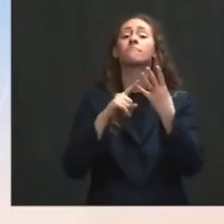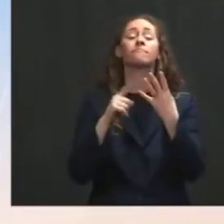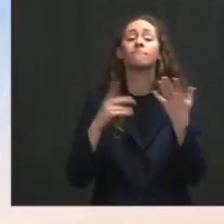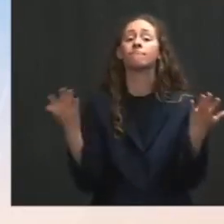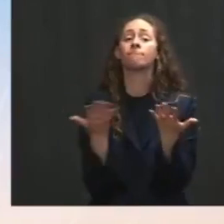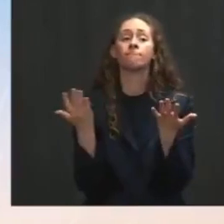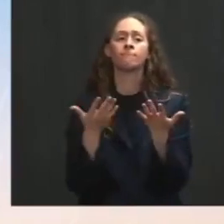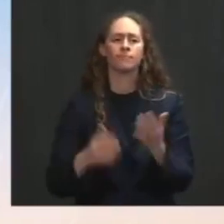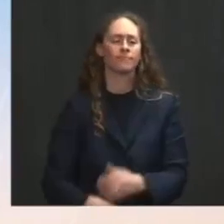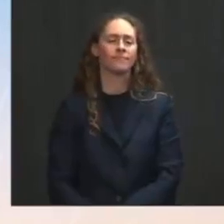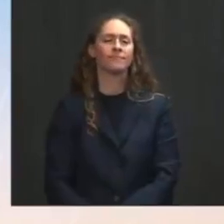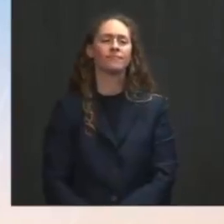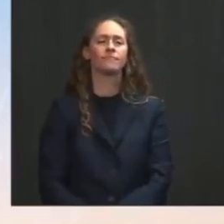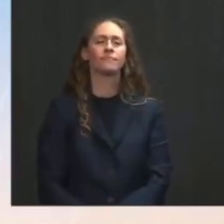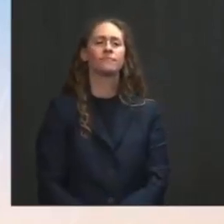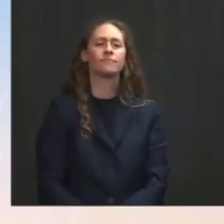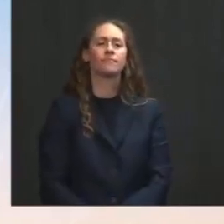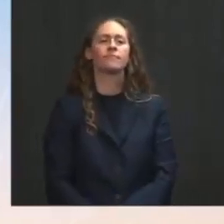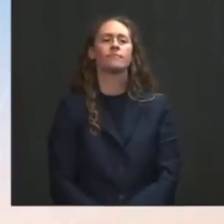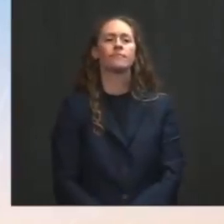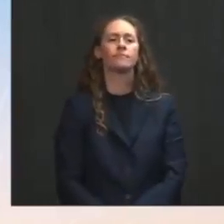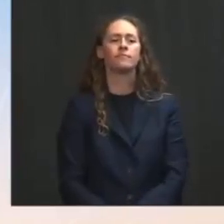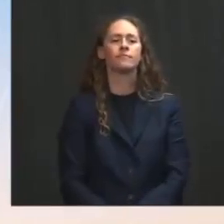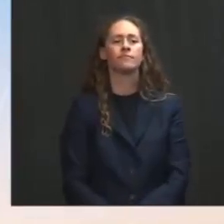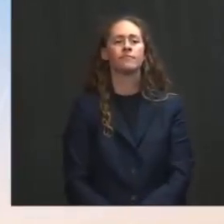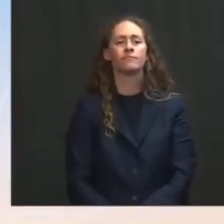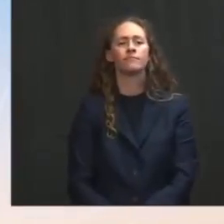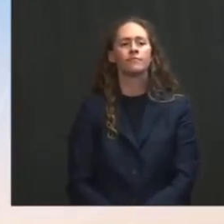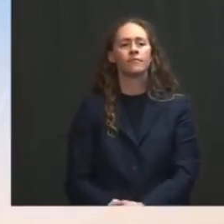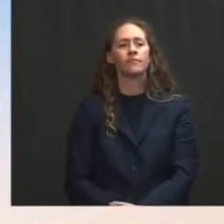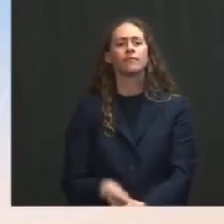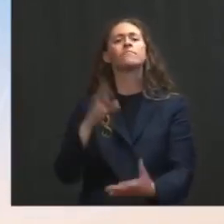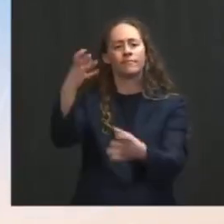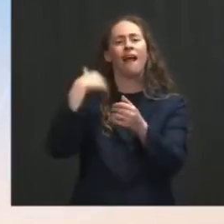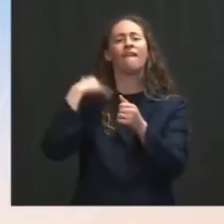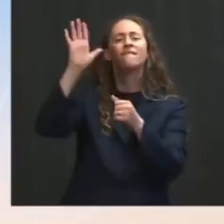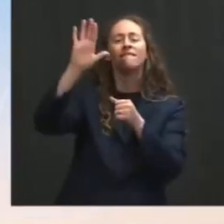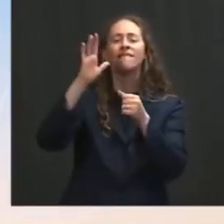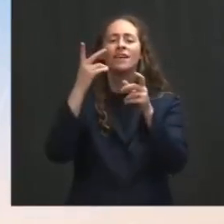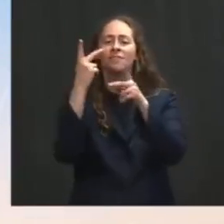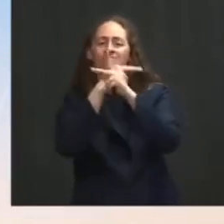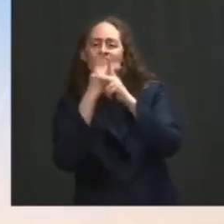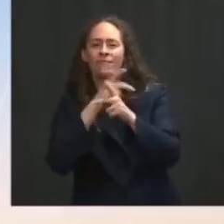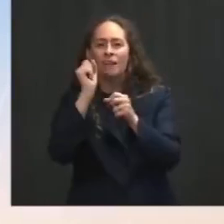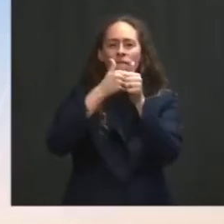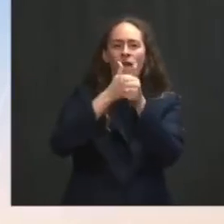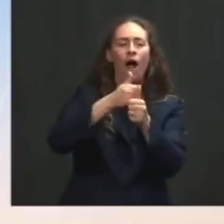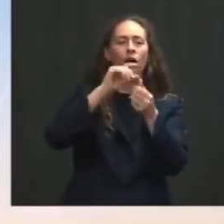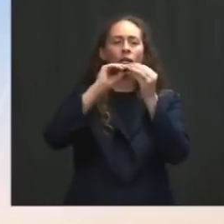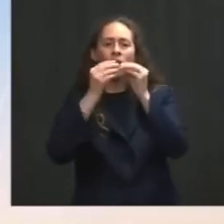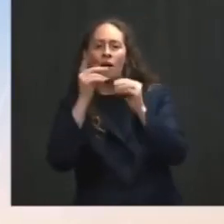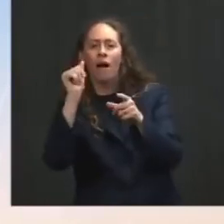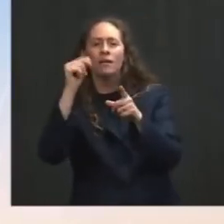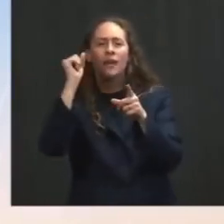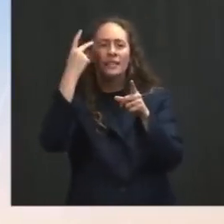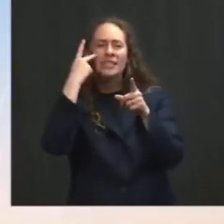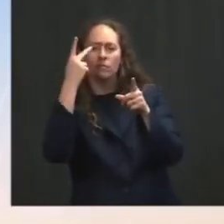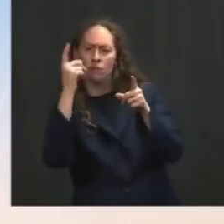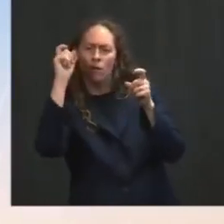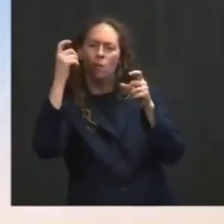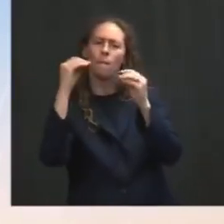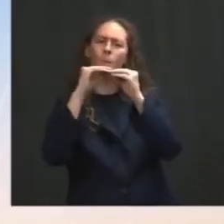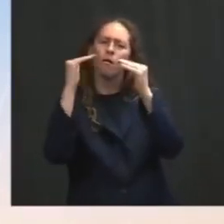repeatedly shown that they have the levers to promote quality information. We've seen them effectively do this in their algorithm over low quality